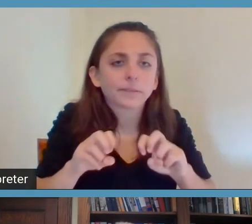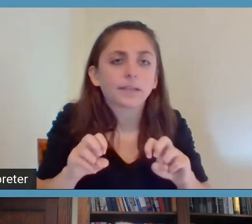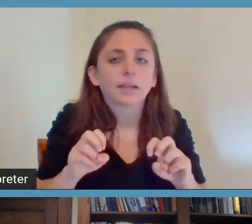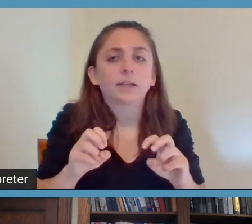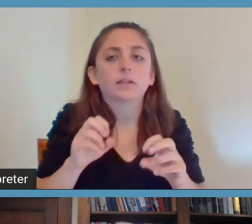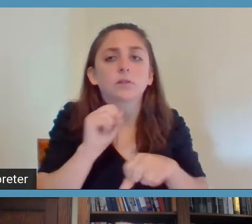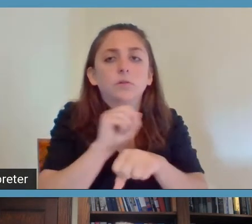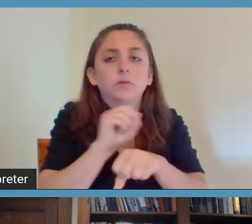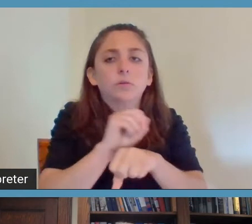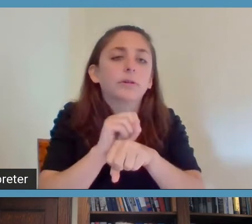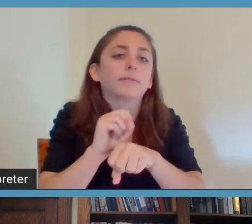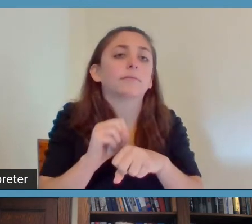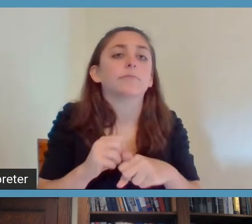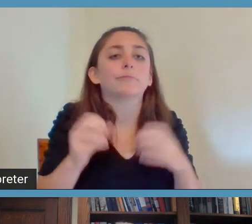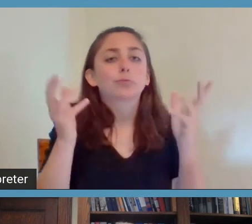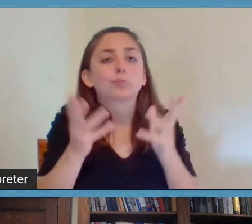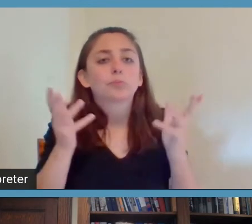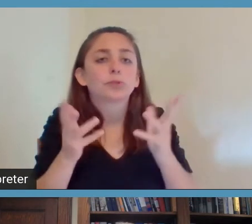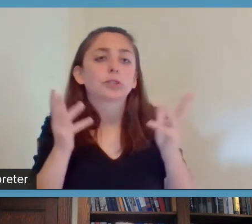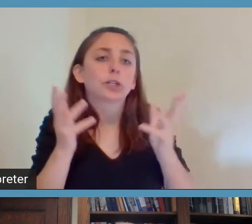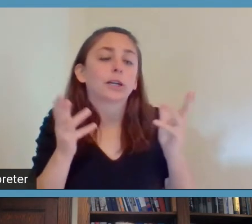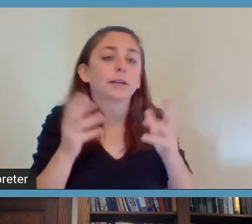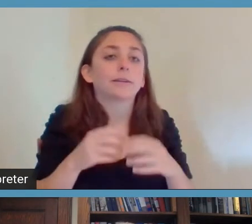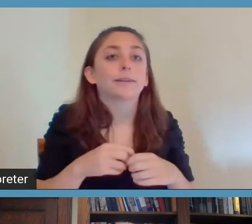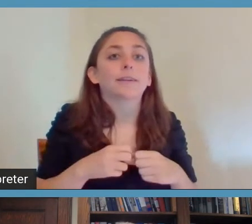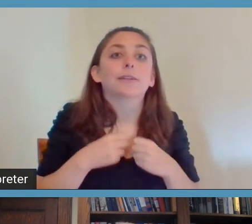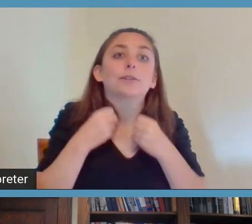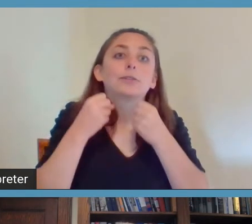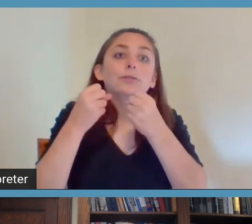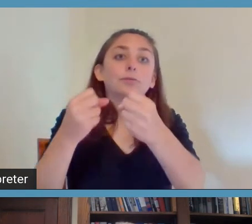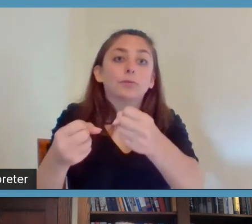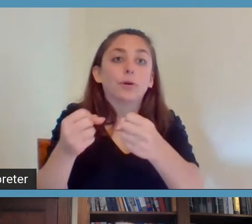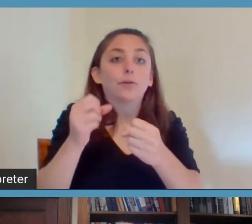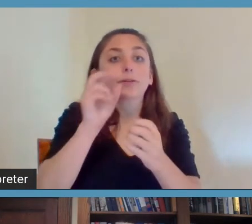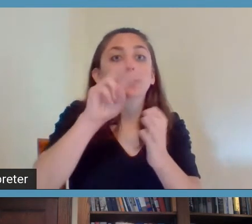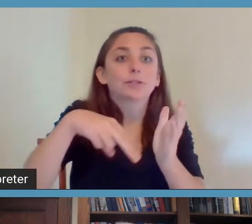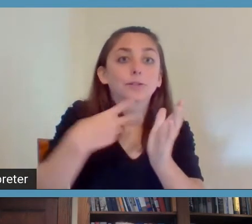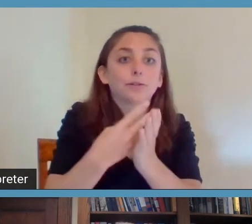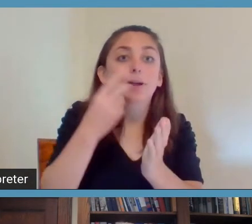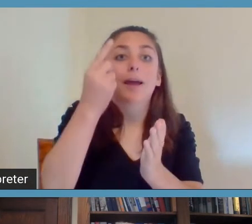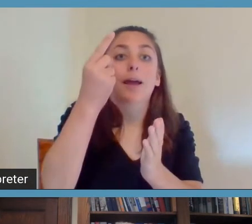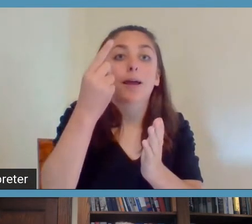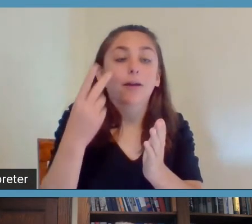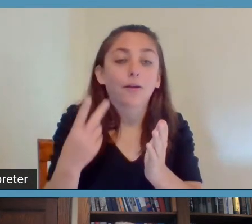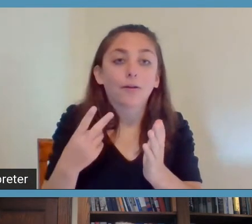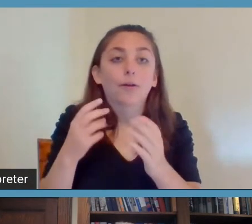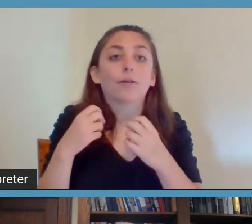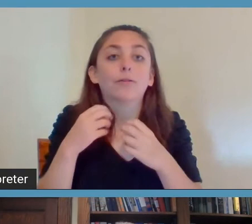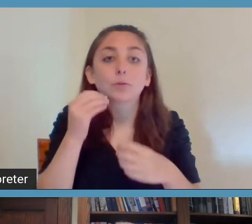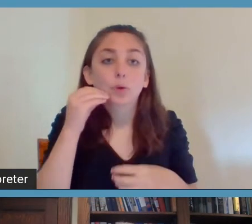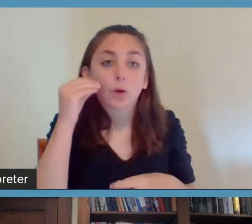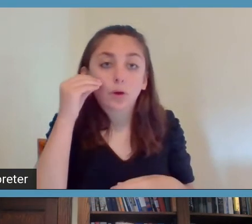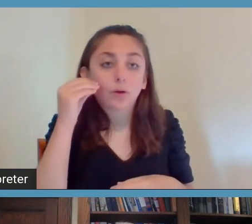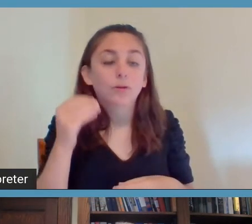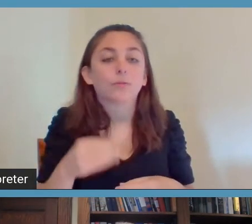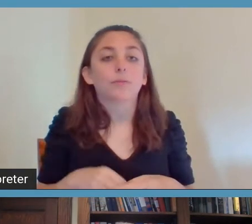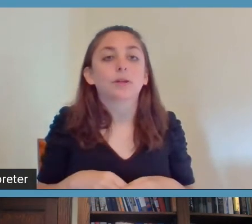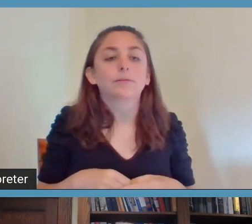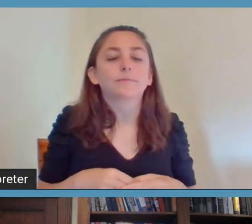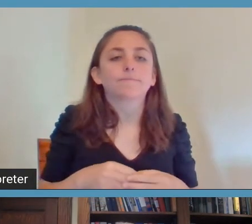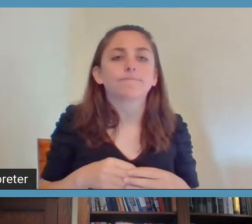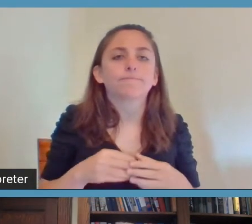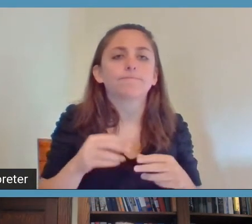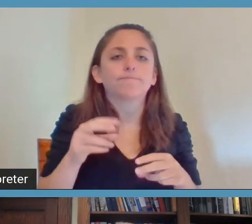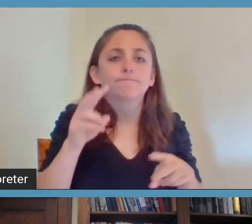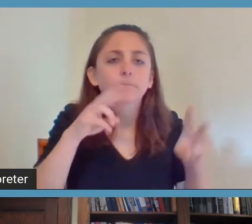sat down and talked. And then I drove 2.5 hours home. And then we transcribed that, which is many, many pages. We looked through that for